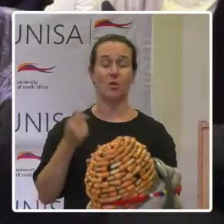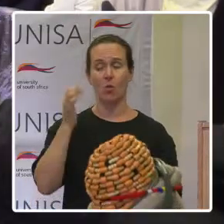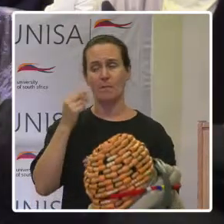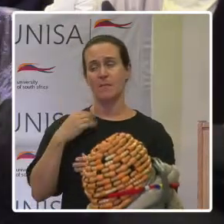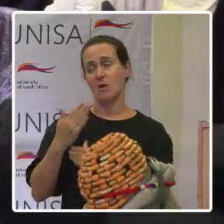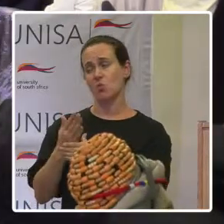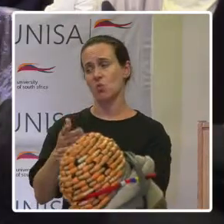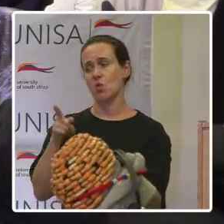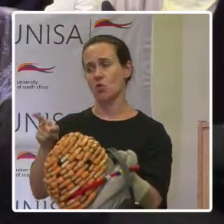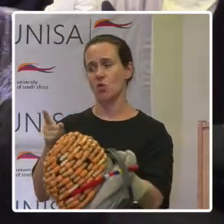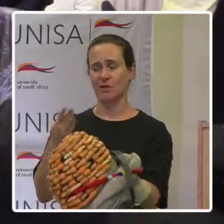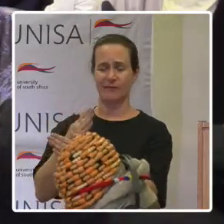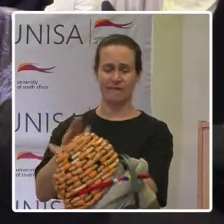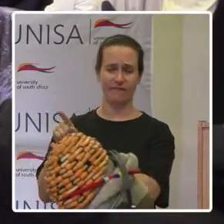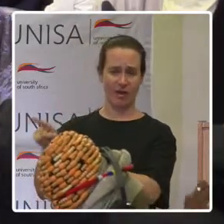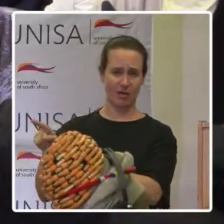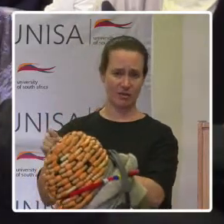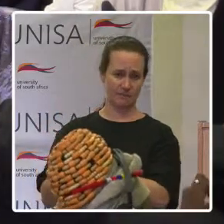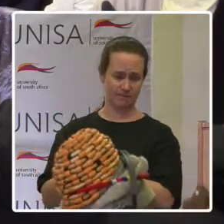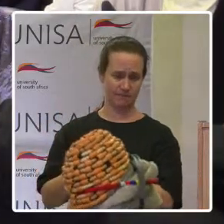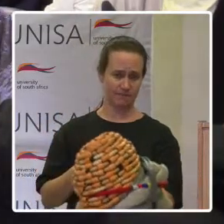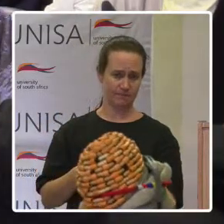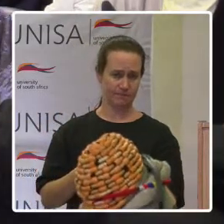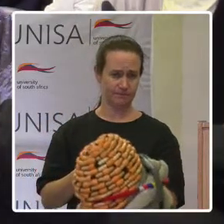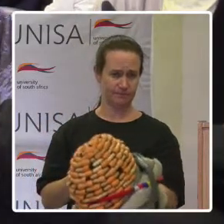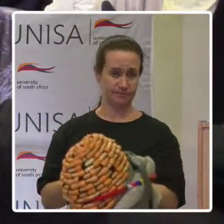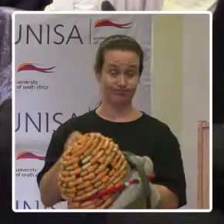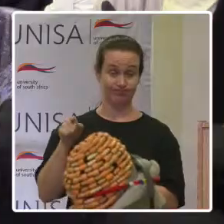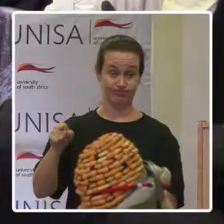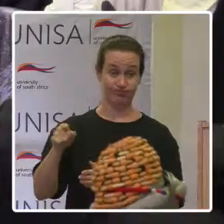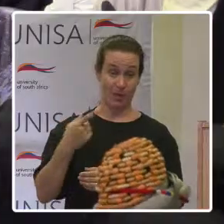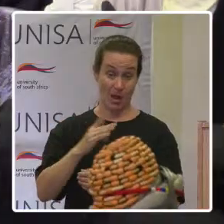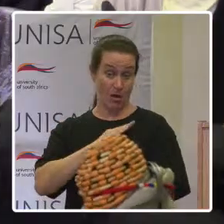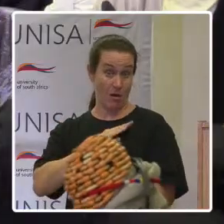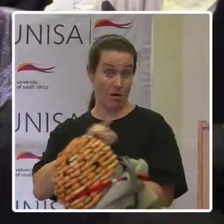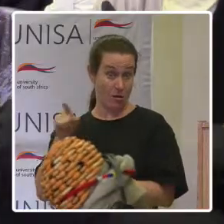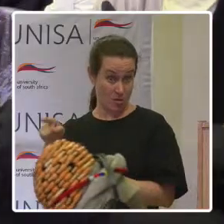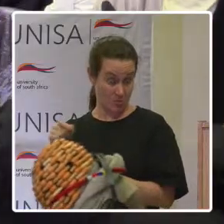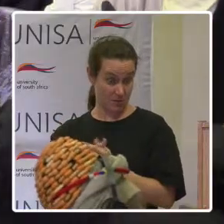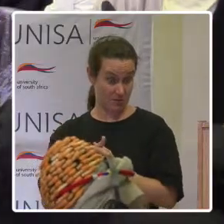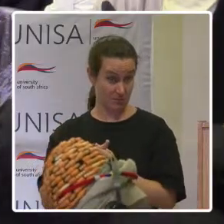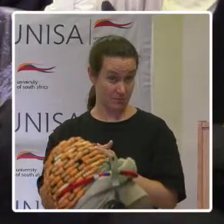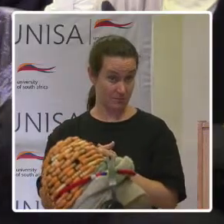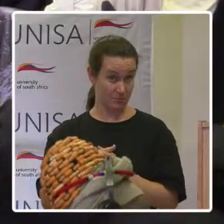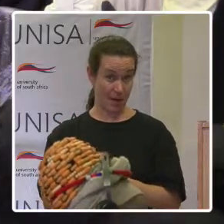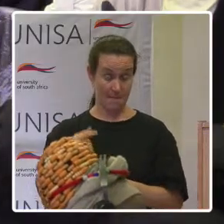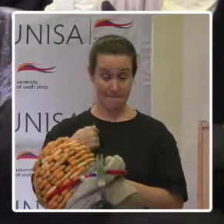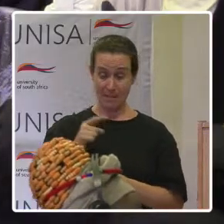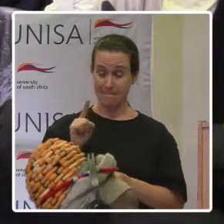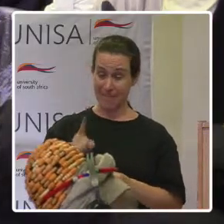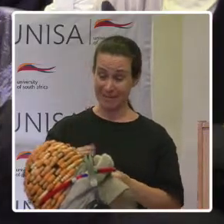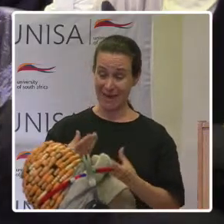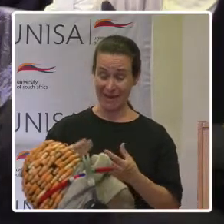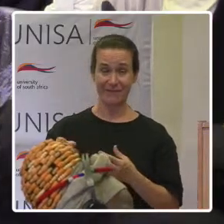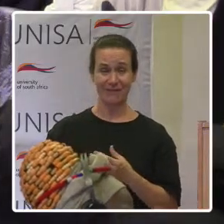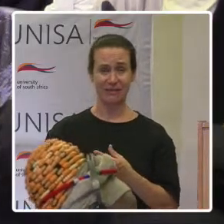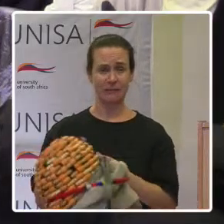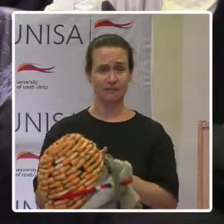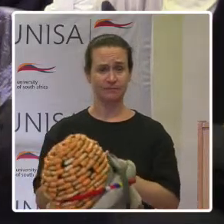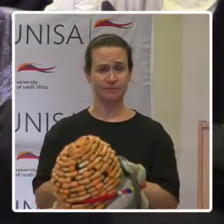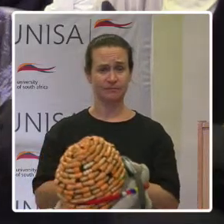Force. Because every moment I'm in the Defense Force, Prof, I must deal with